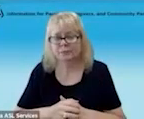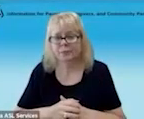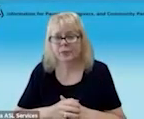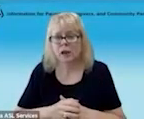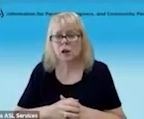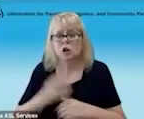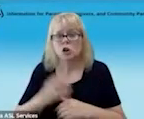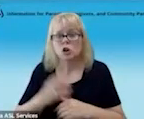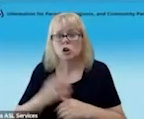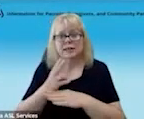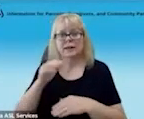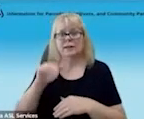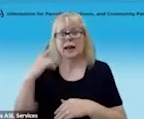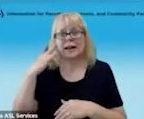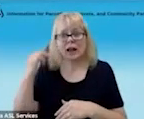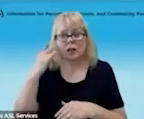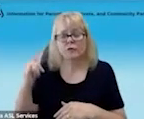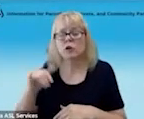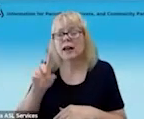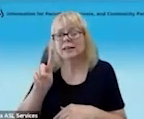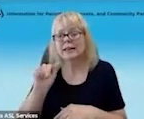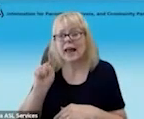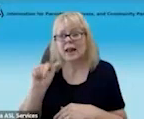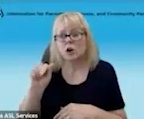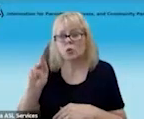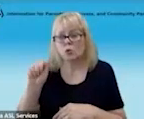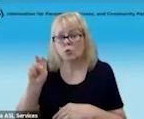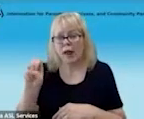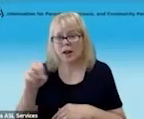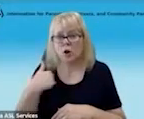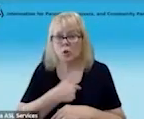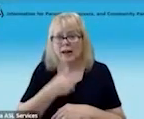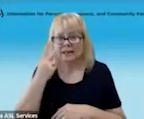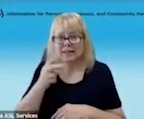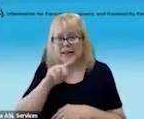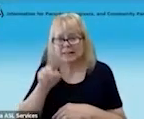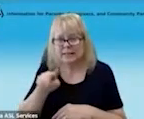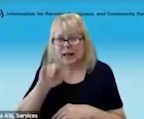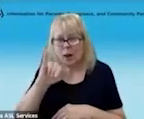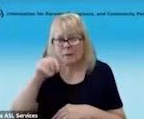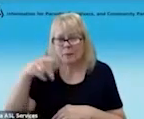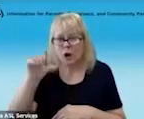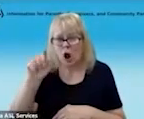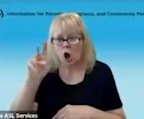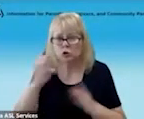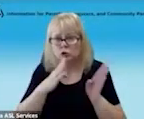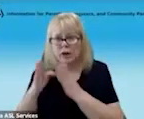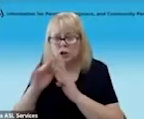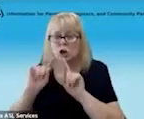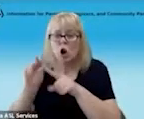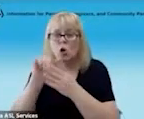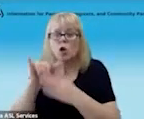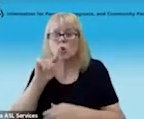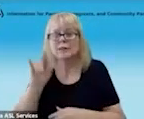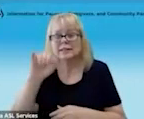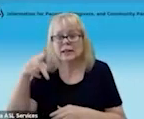children vaccinated also come from co-location of social and health services. Using the California Department